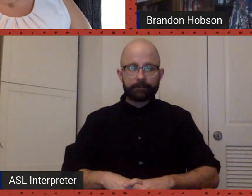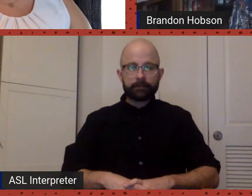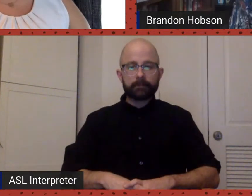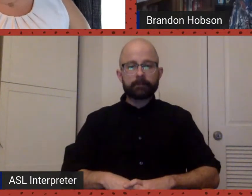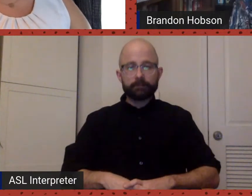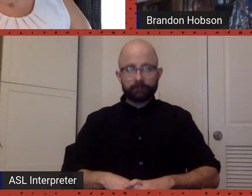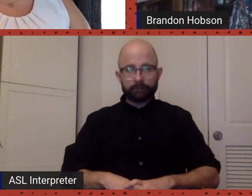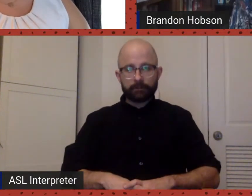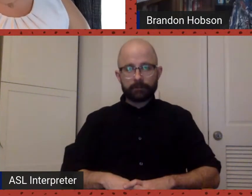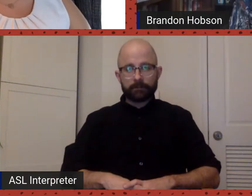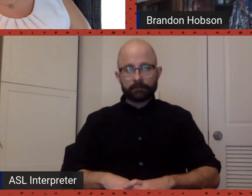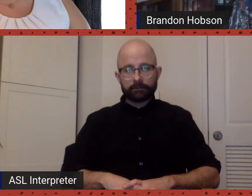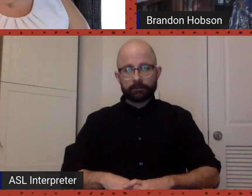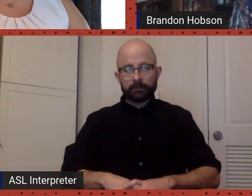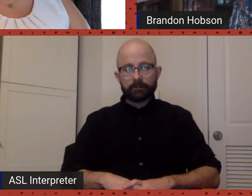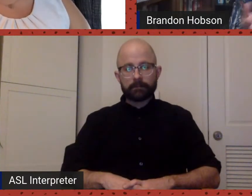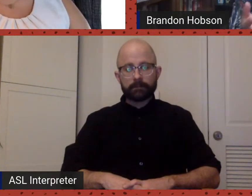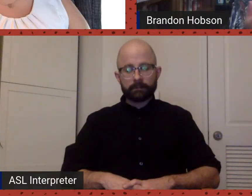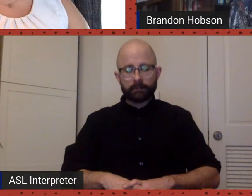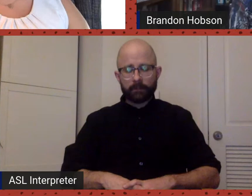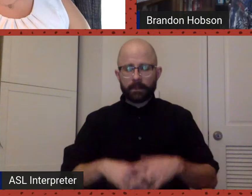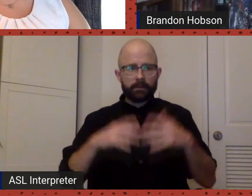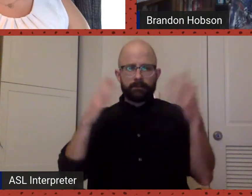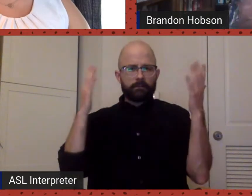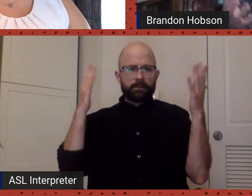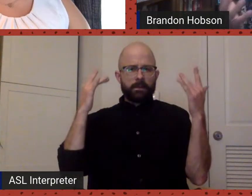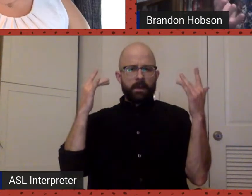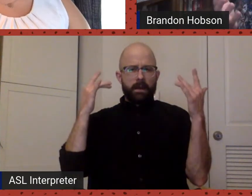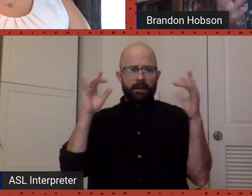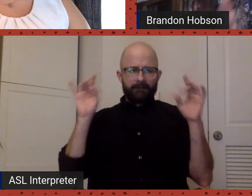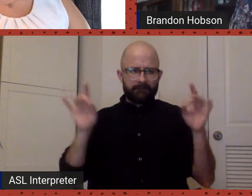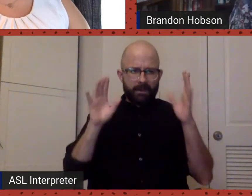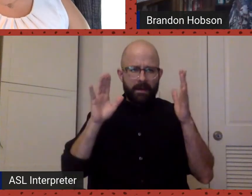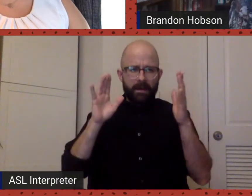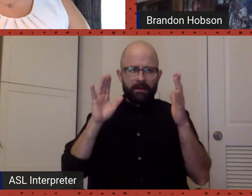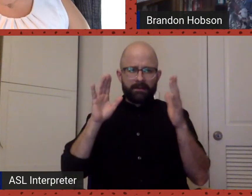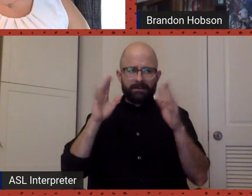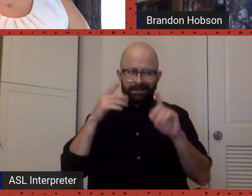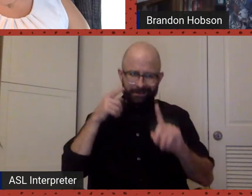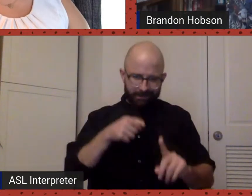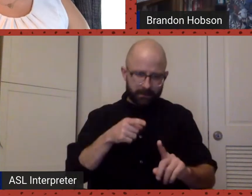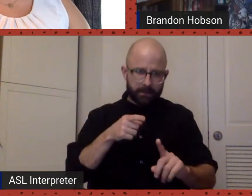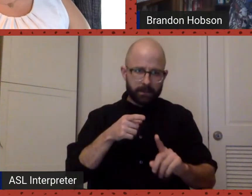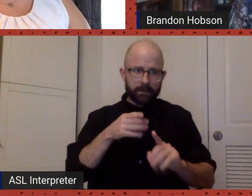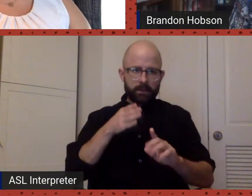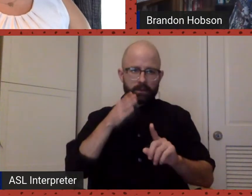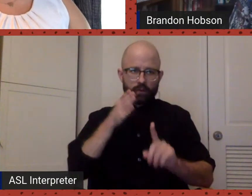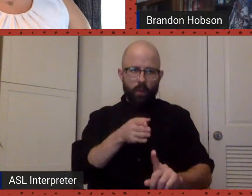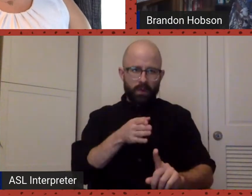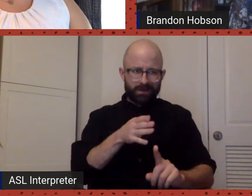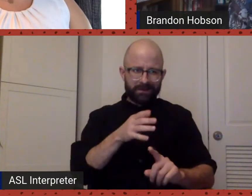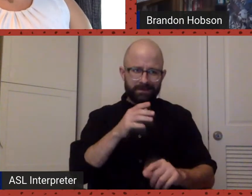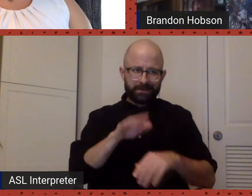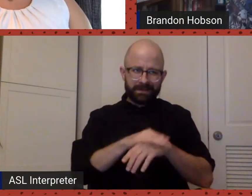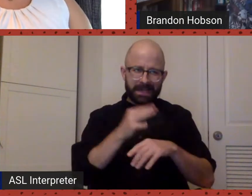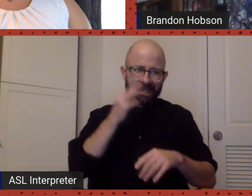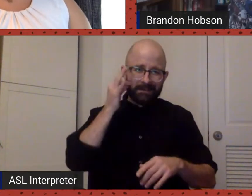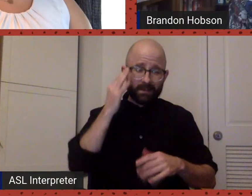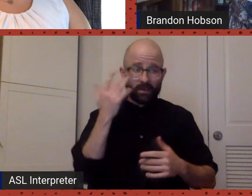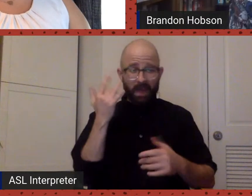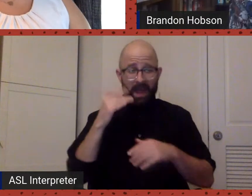Why so much violence against Natives? Why are Indigenous women continuing